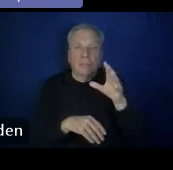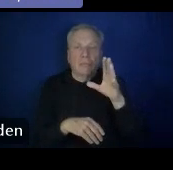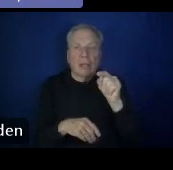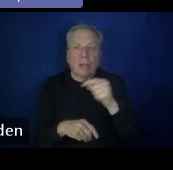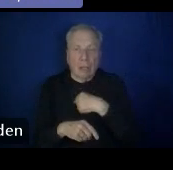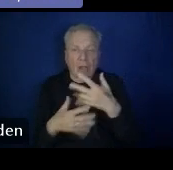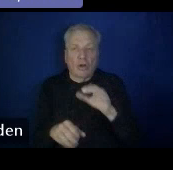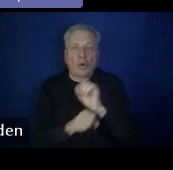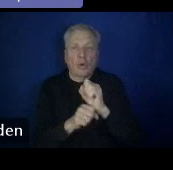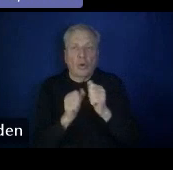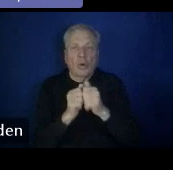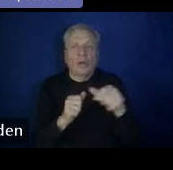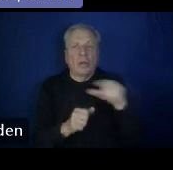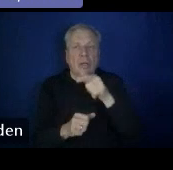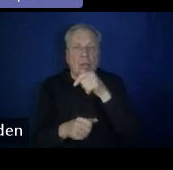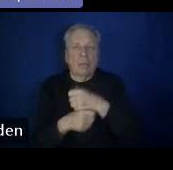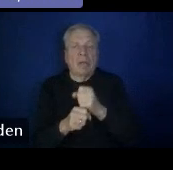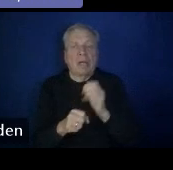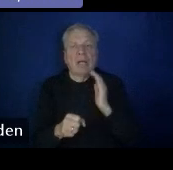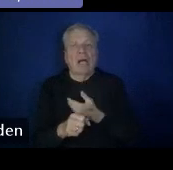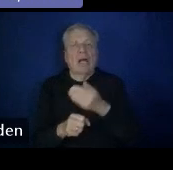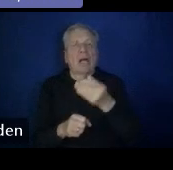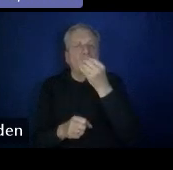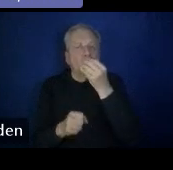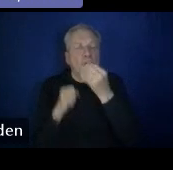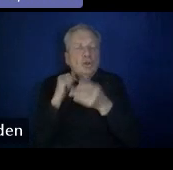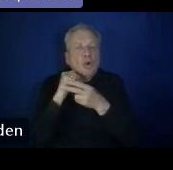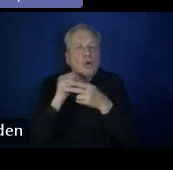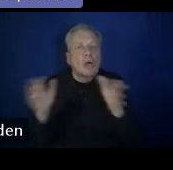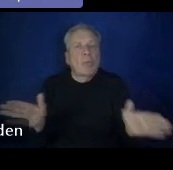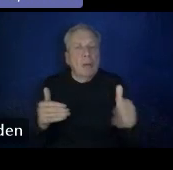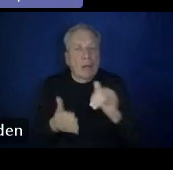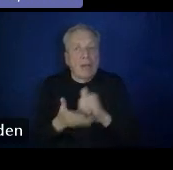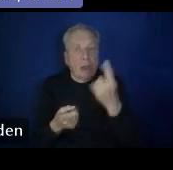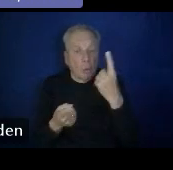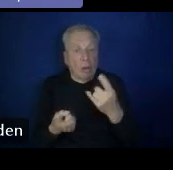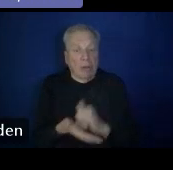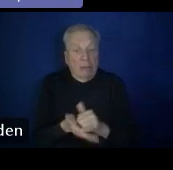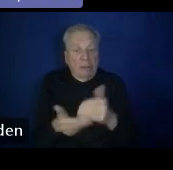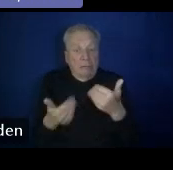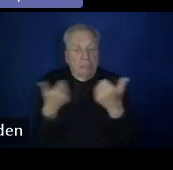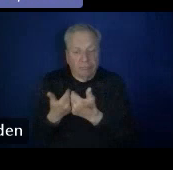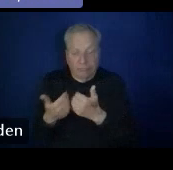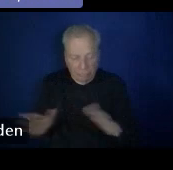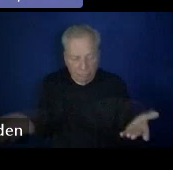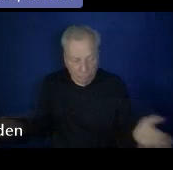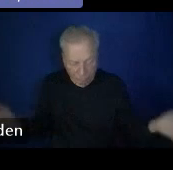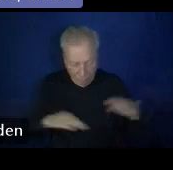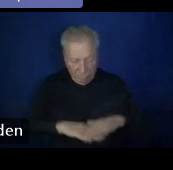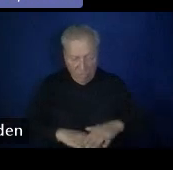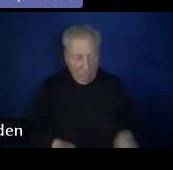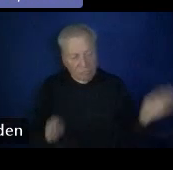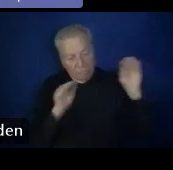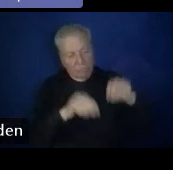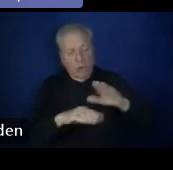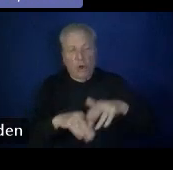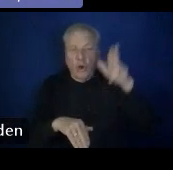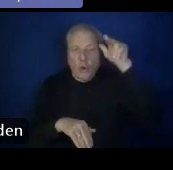with the company that makes our food storage boxes, and we now have one that comes apart into pieces that we can pack in on horseback.